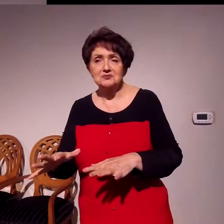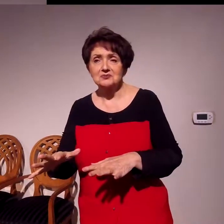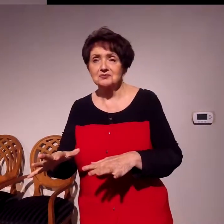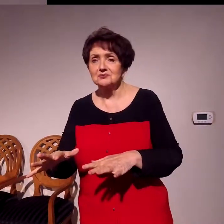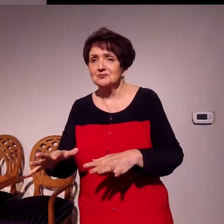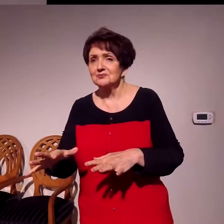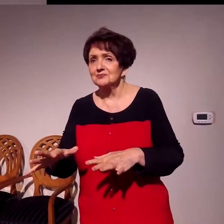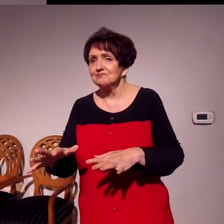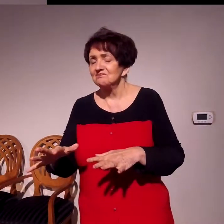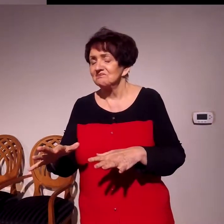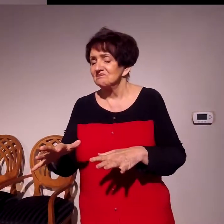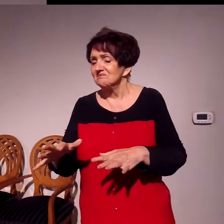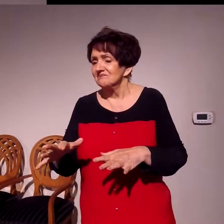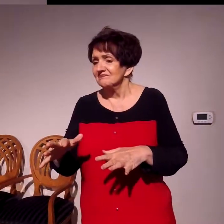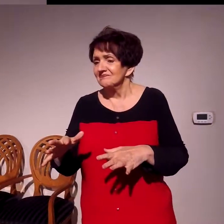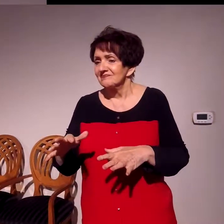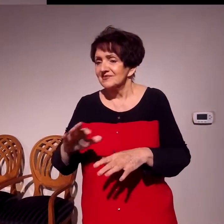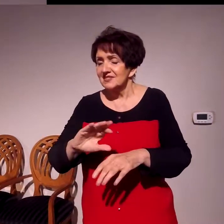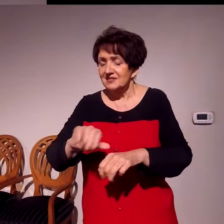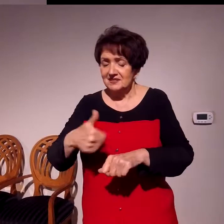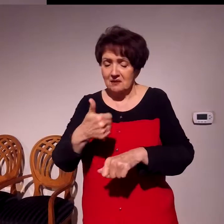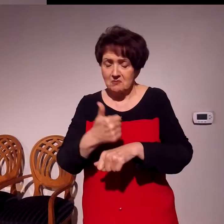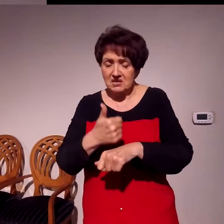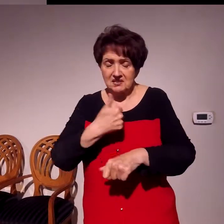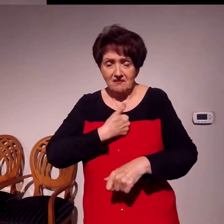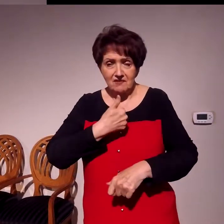or form set myself up